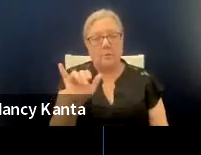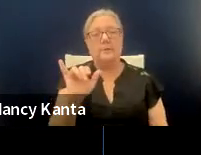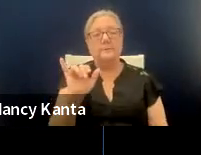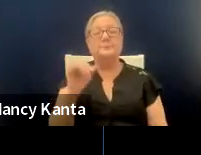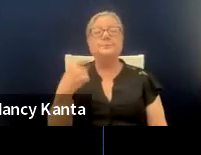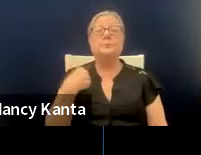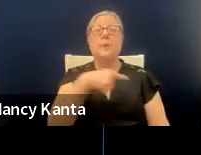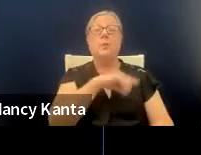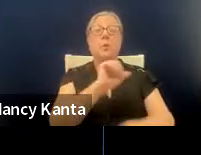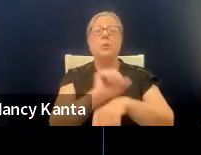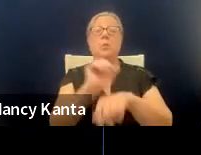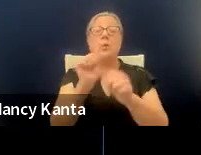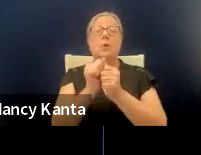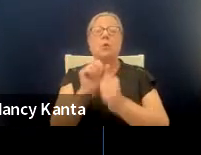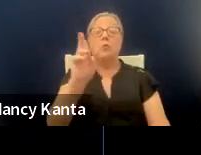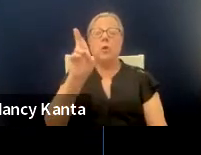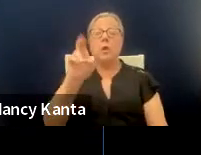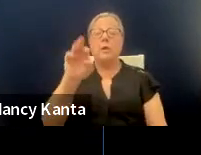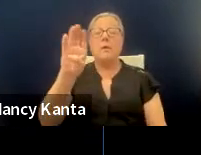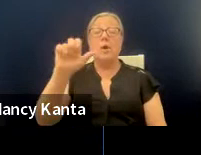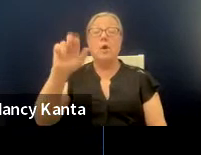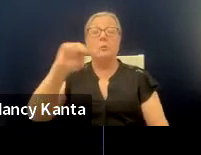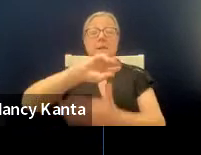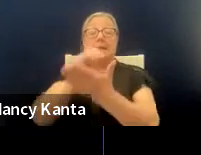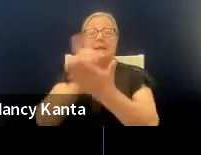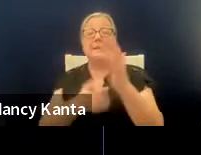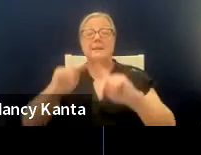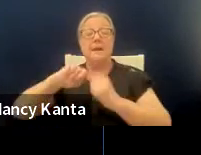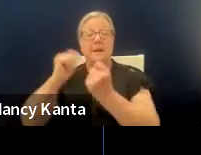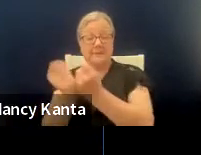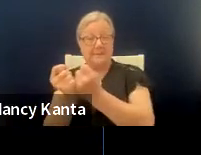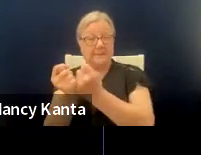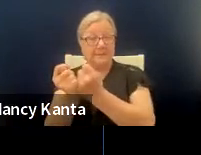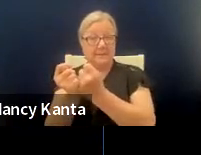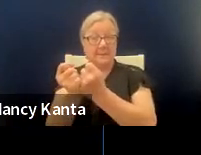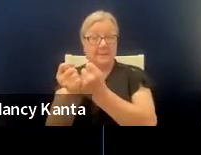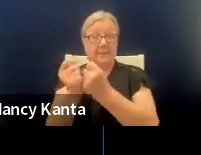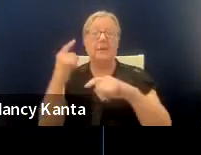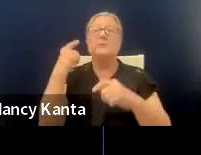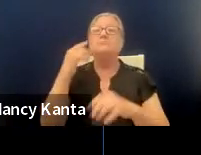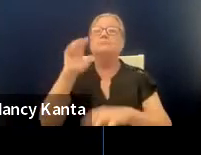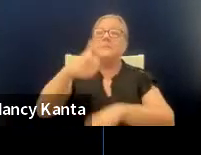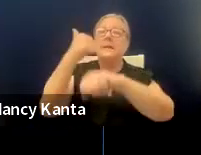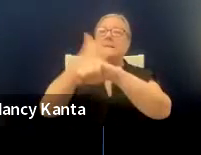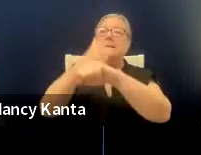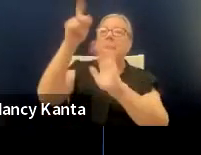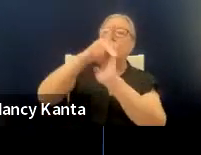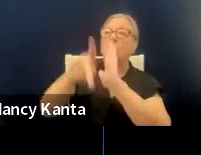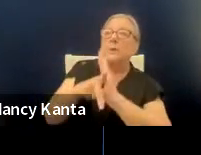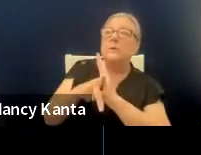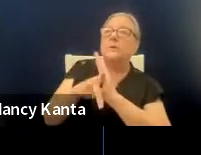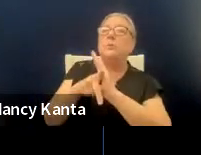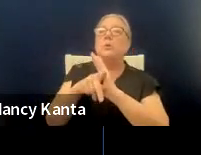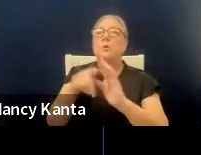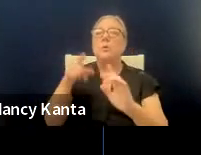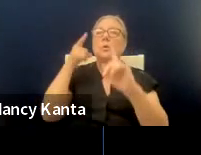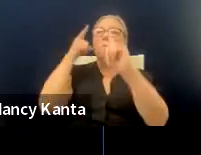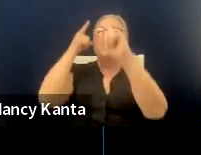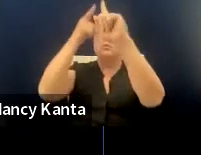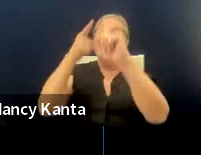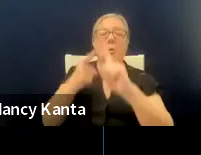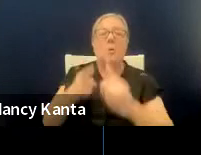We've been working with the urban design team to set out a series of urban design principles and goals that follow on from